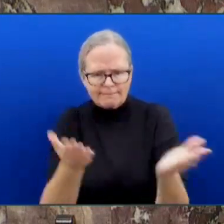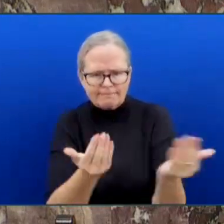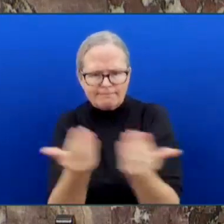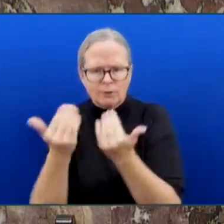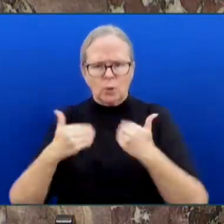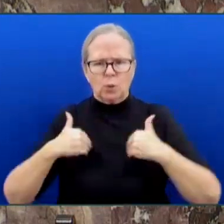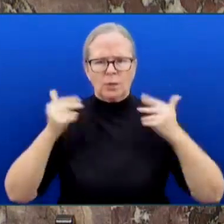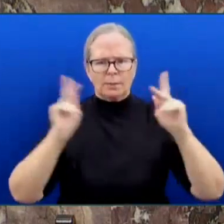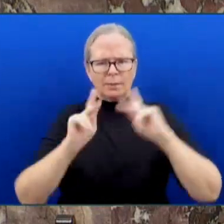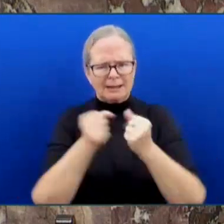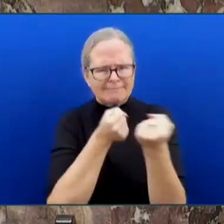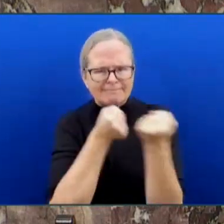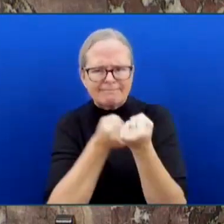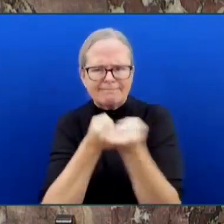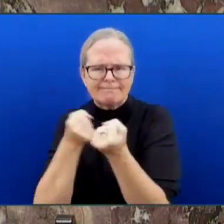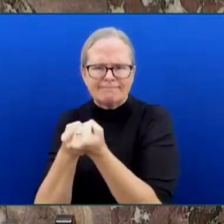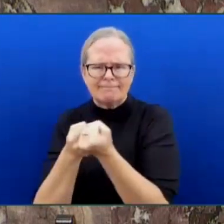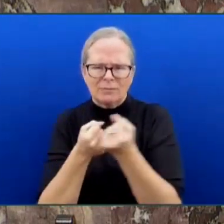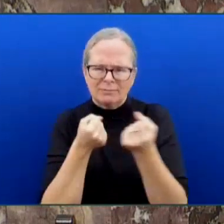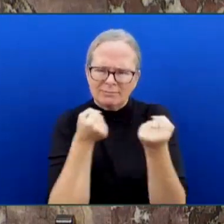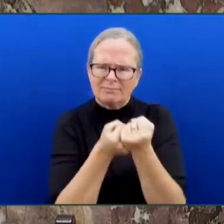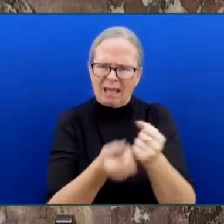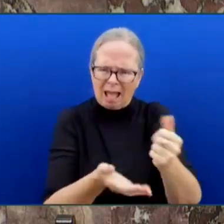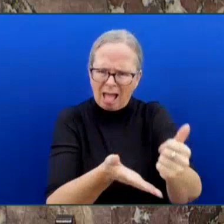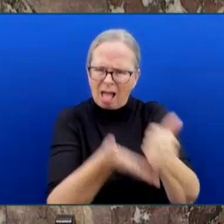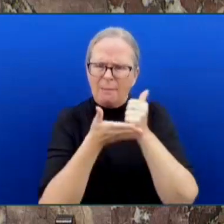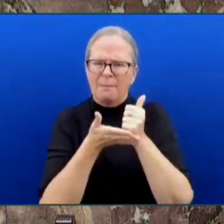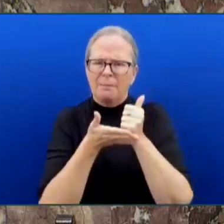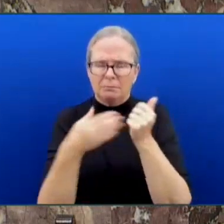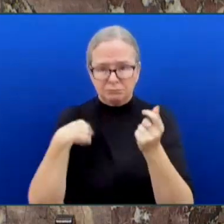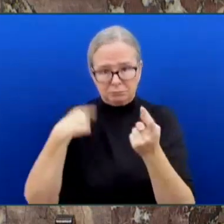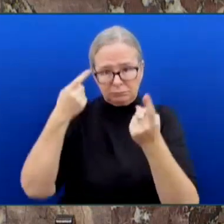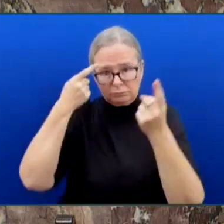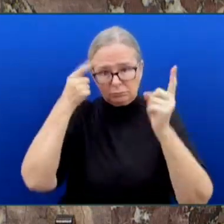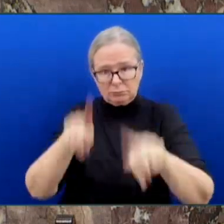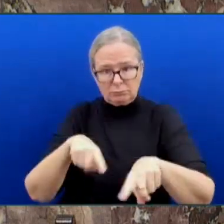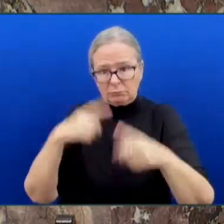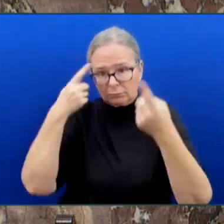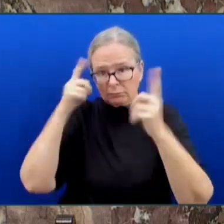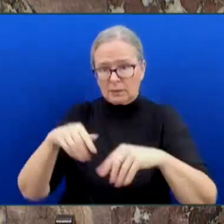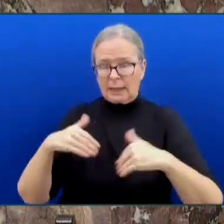I absolutely agree. How we are talking to youth is very important.